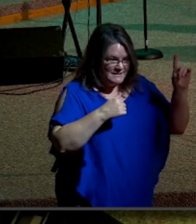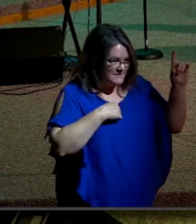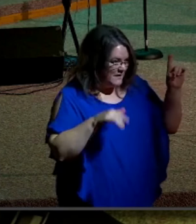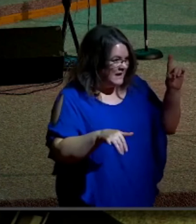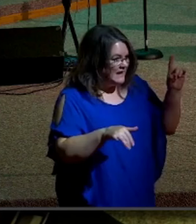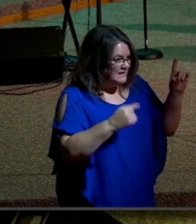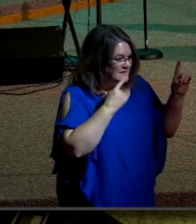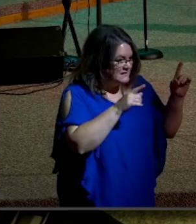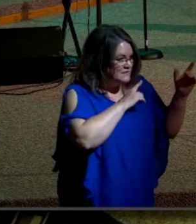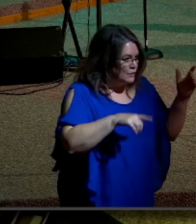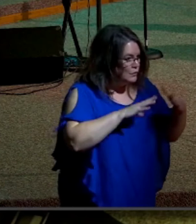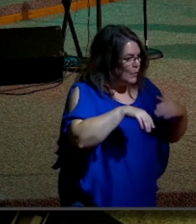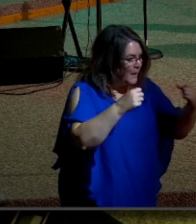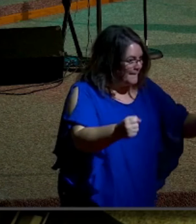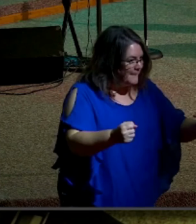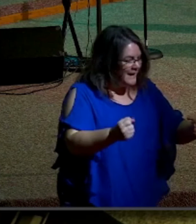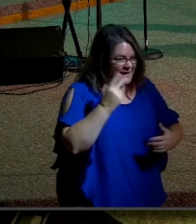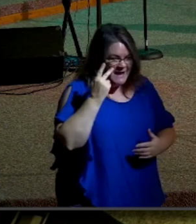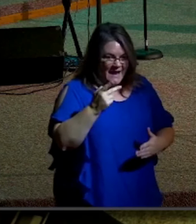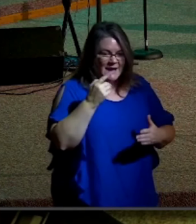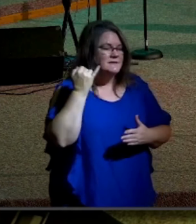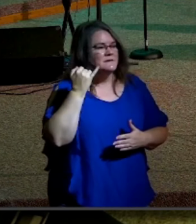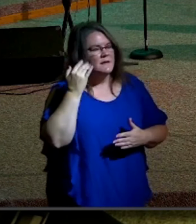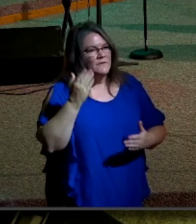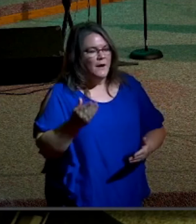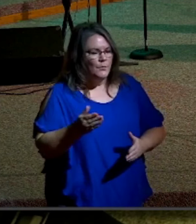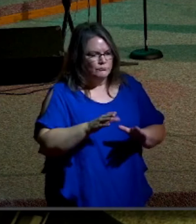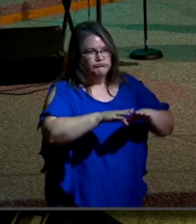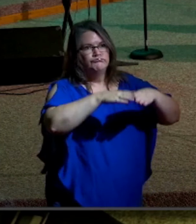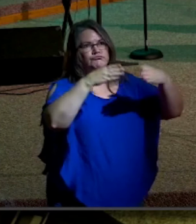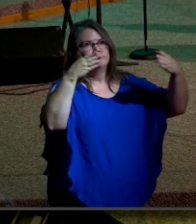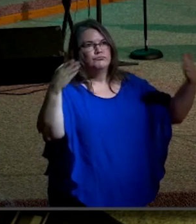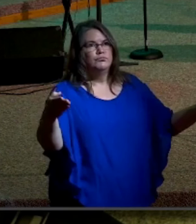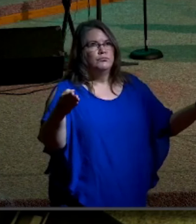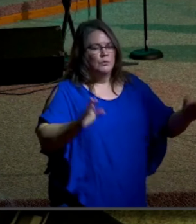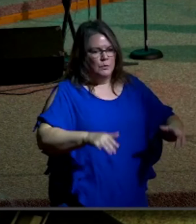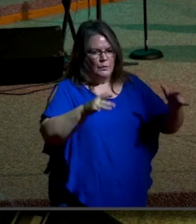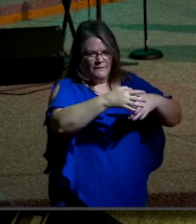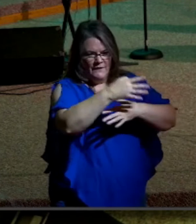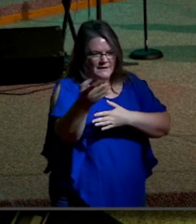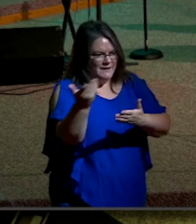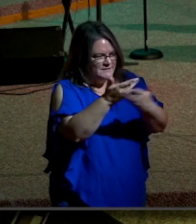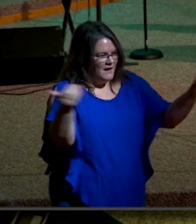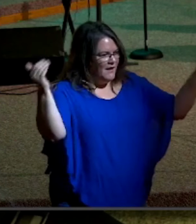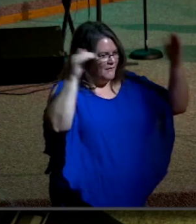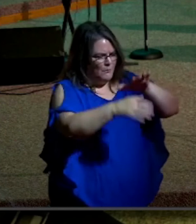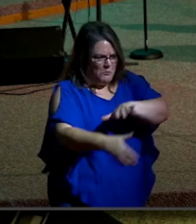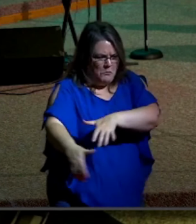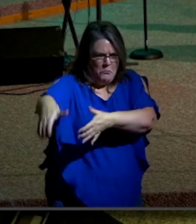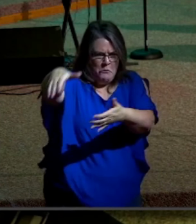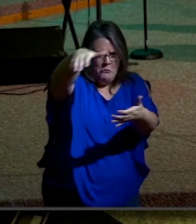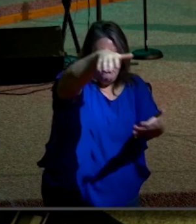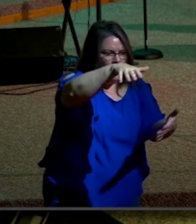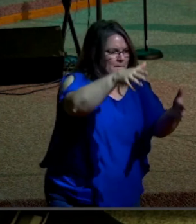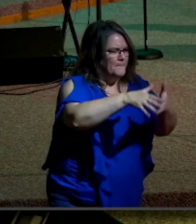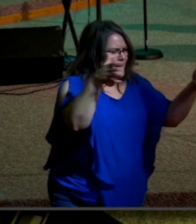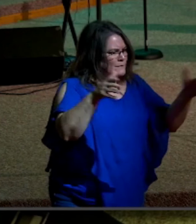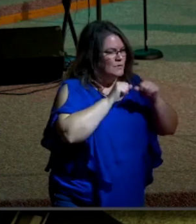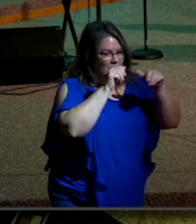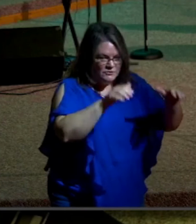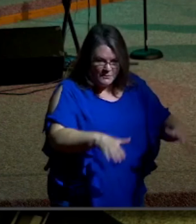Almighty, and see if I will not throw open the floodgates of heaven and pour out so much blessing that there will